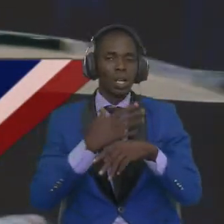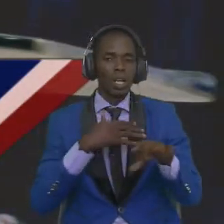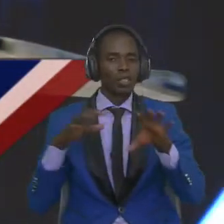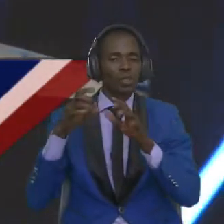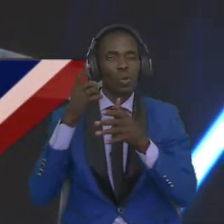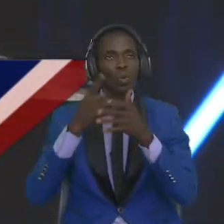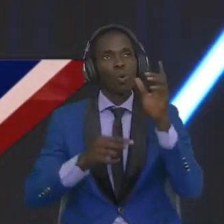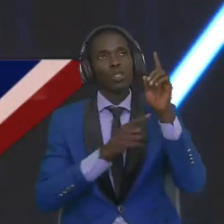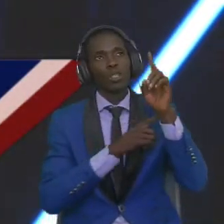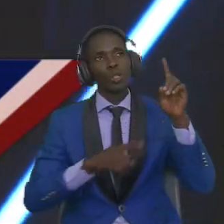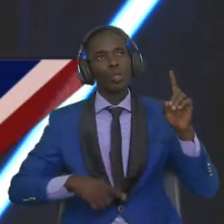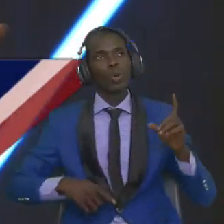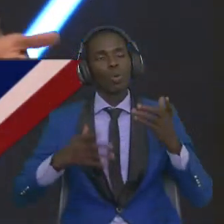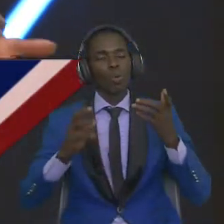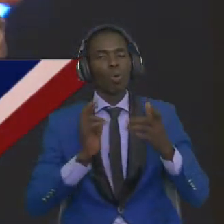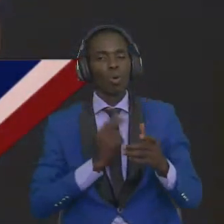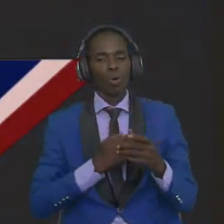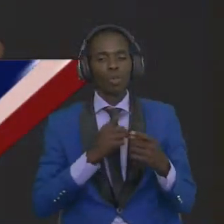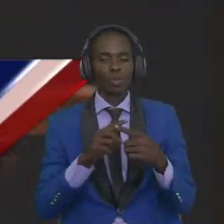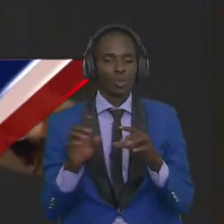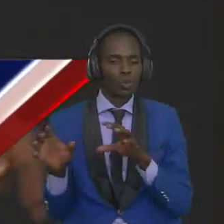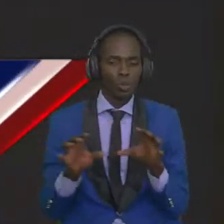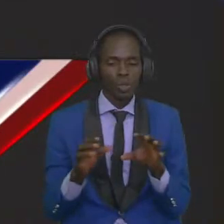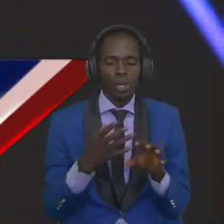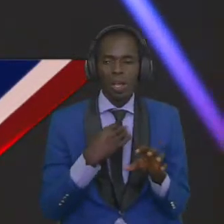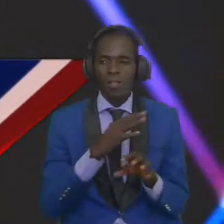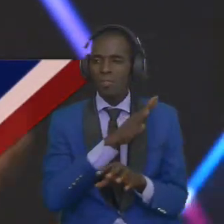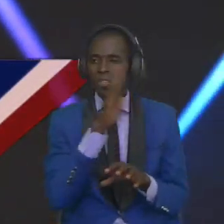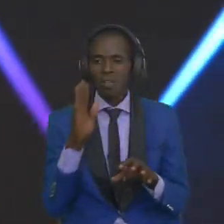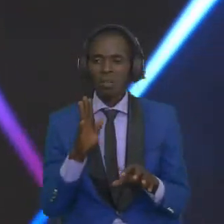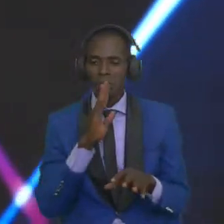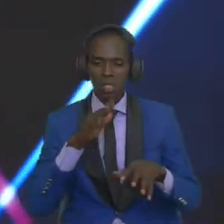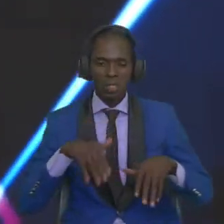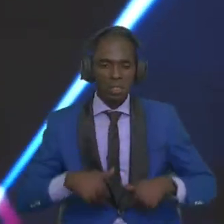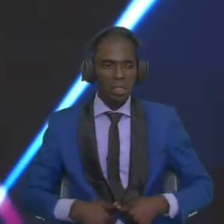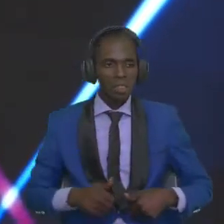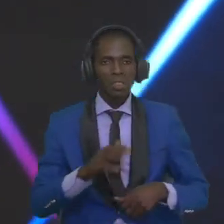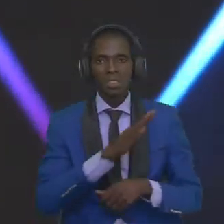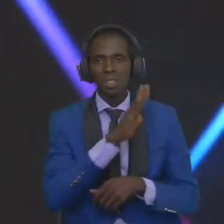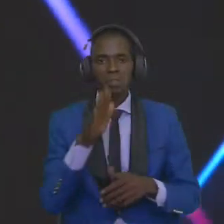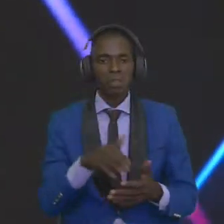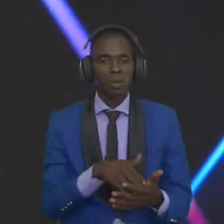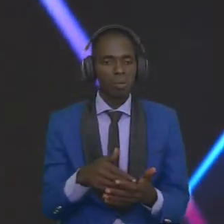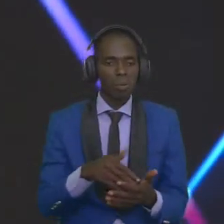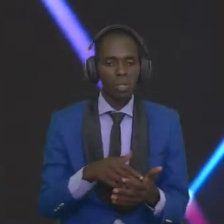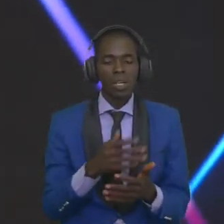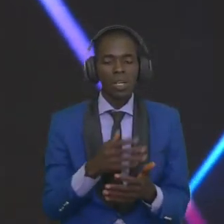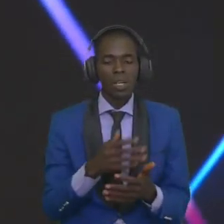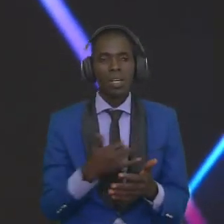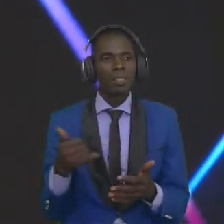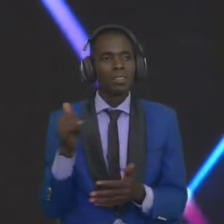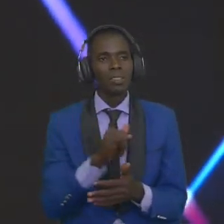win more souls into the kingdom and never get tired and never get weary, and then